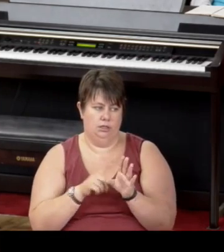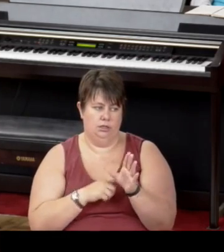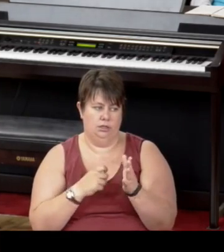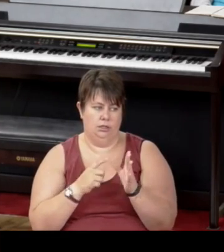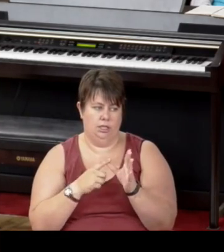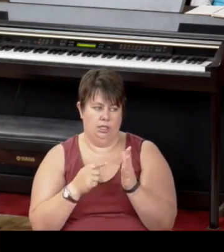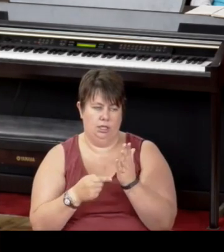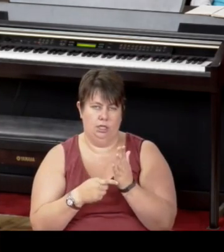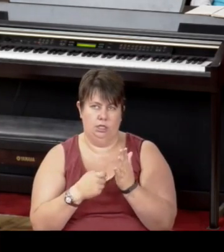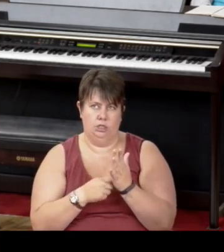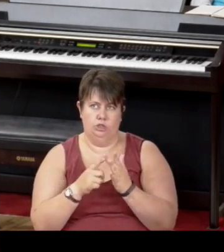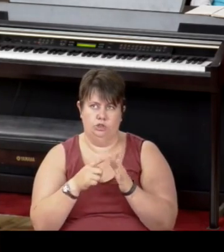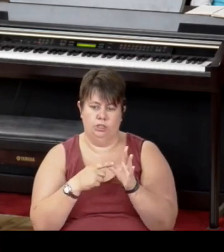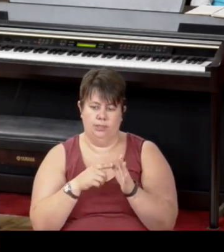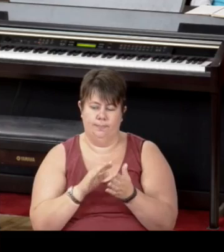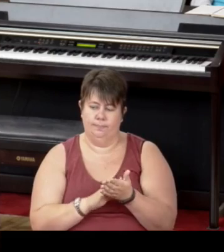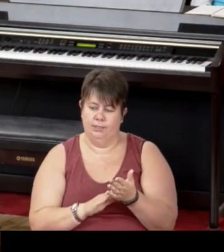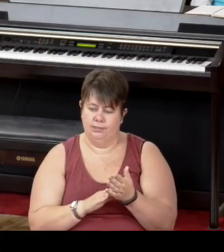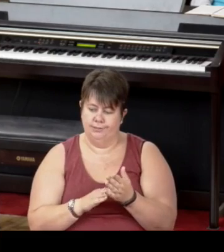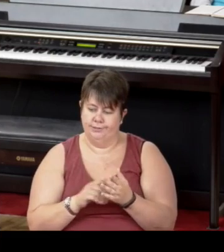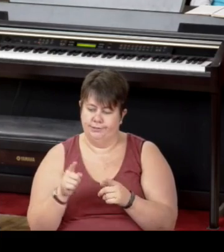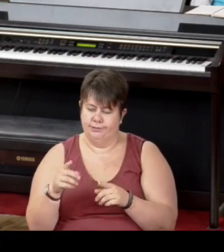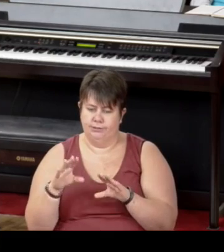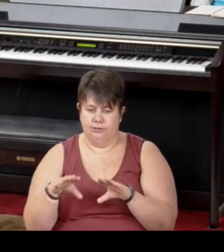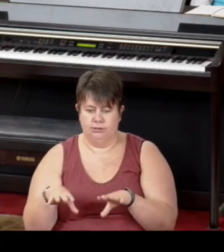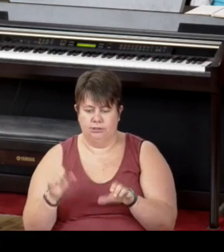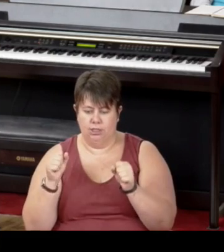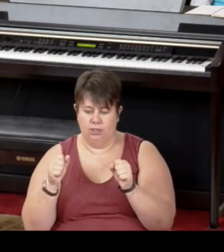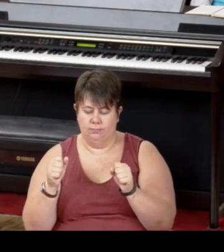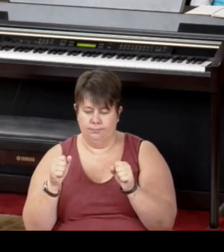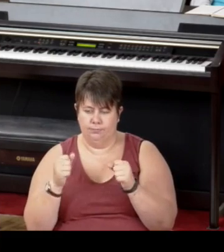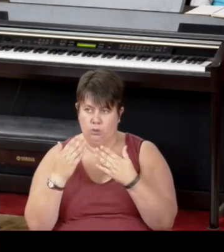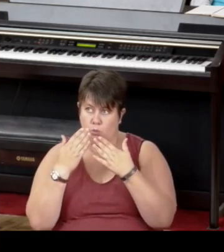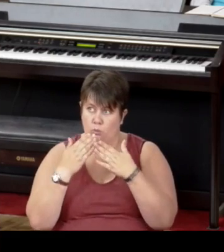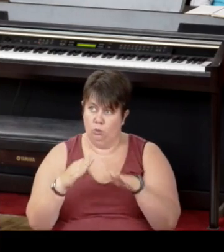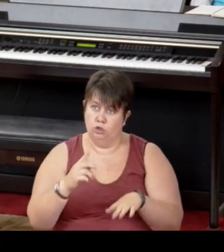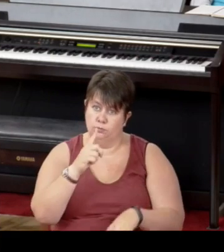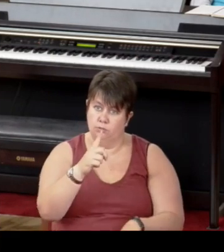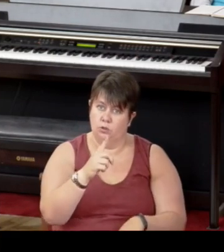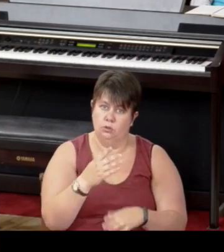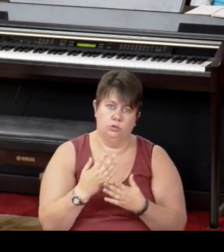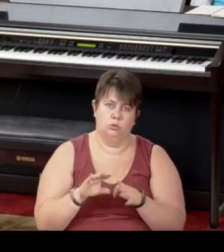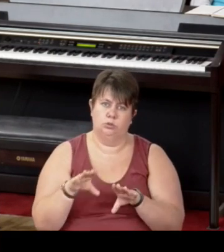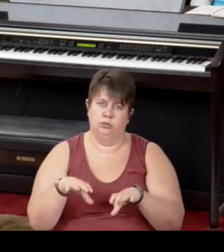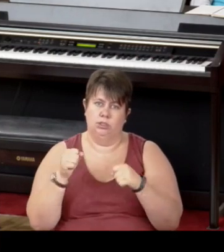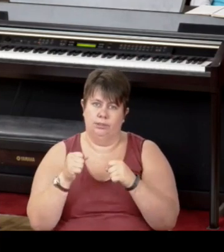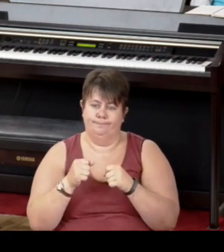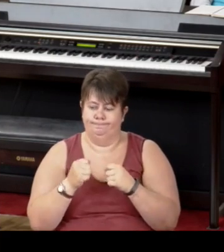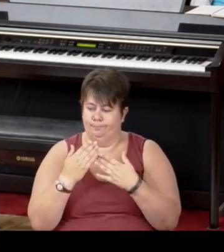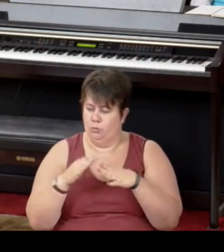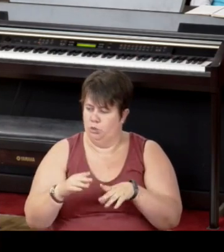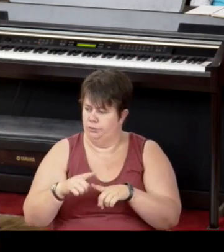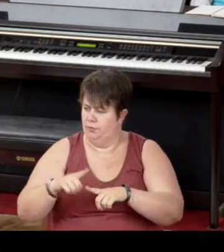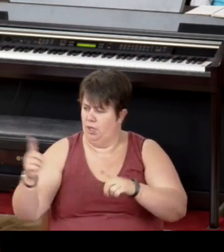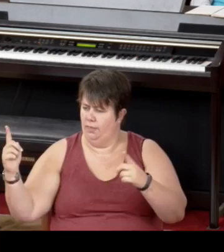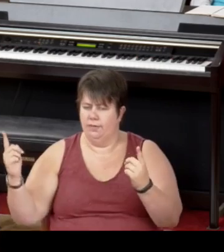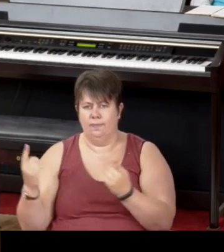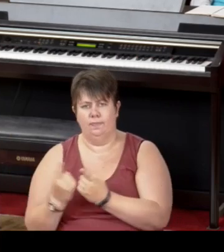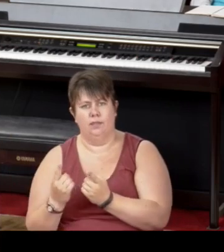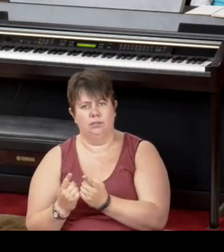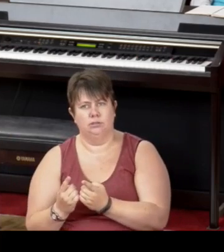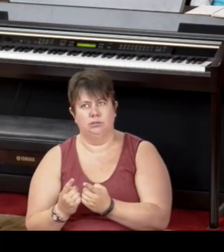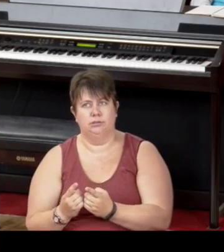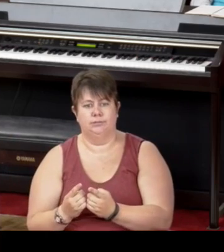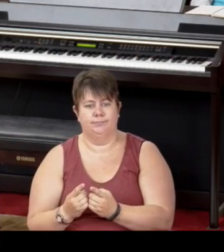stop worshiping the one true God and to turn and start worshiping other gods instead. There's an